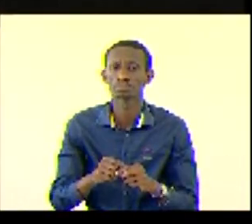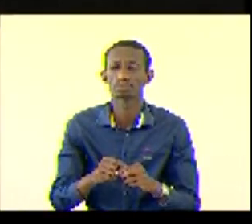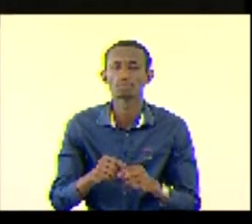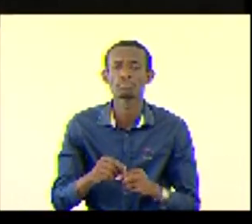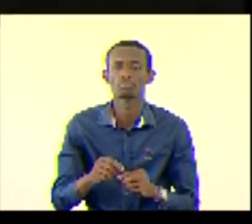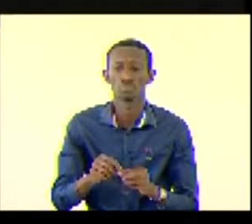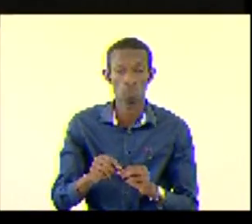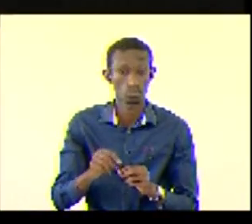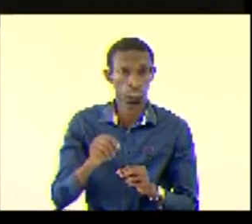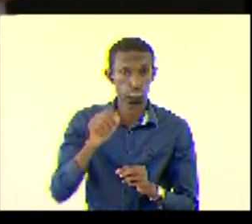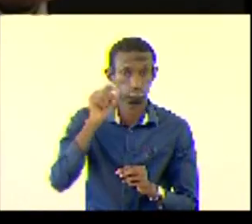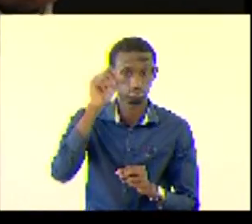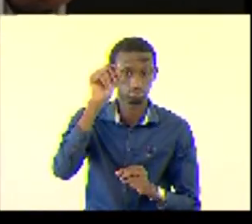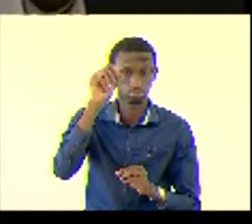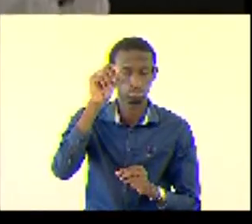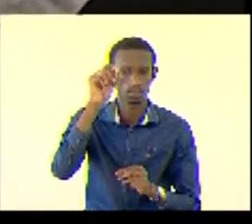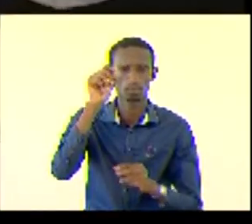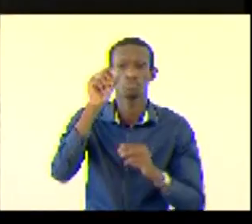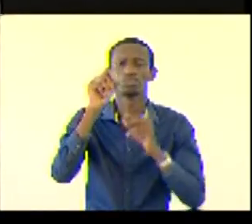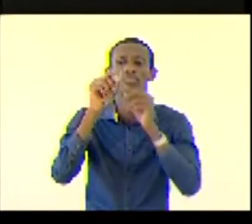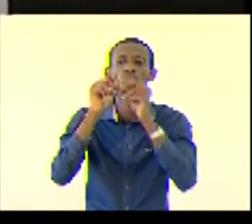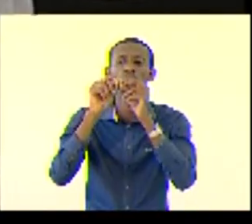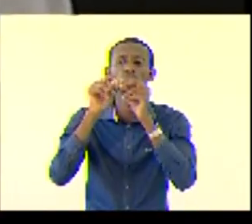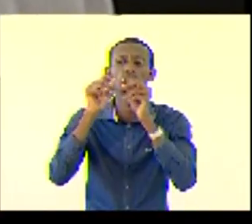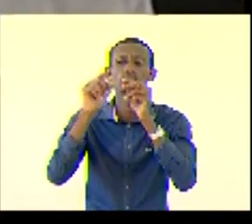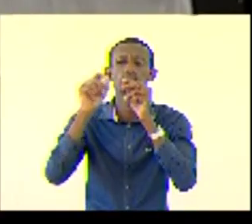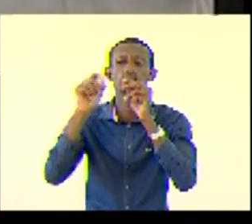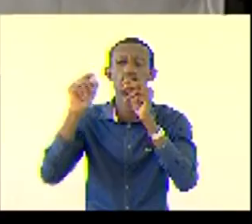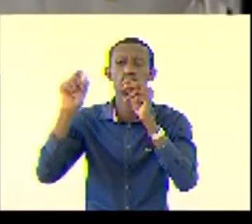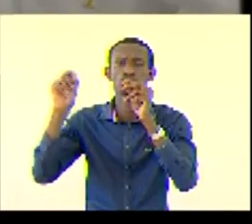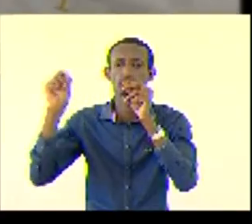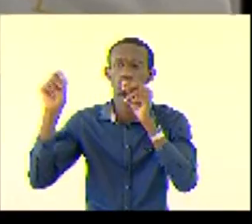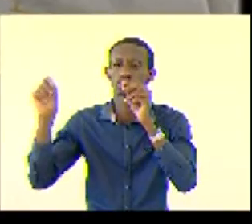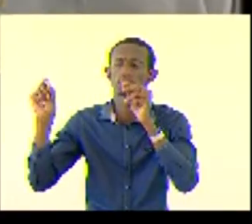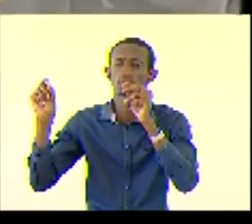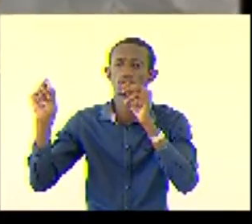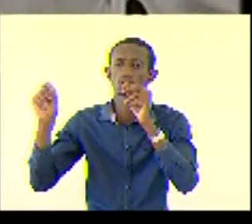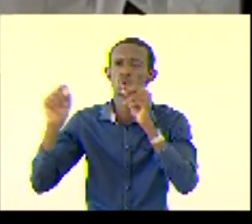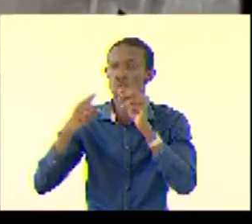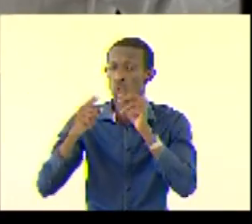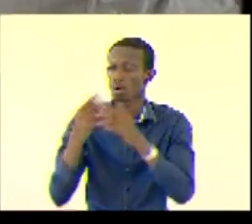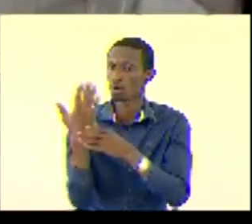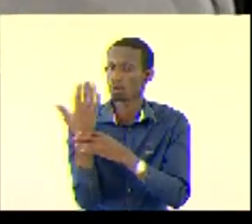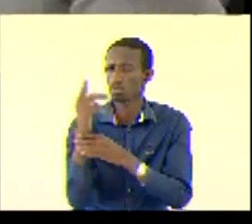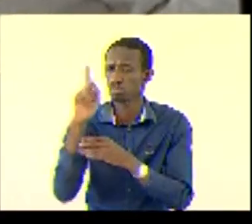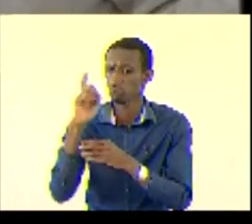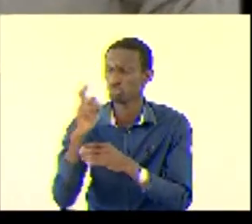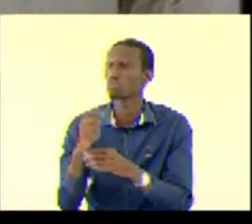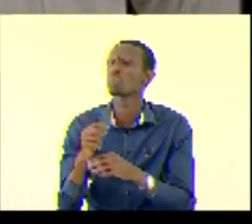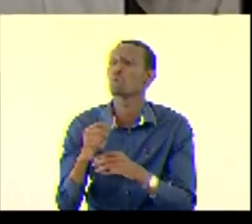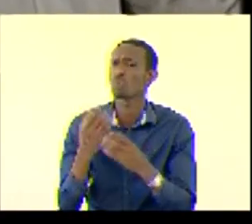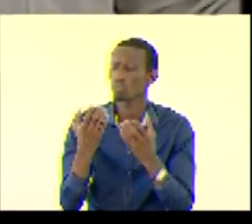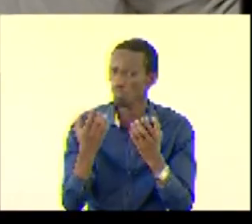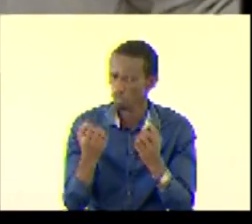paper, it is better to use a graph paper. To get the accurate values, you will need a graph paper. Otherwise, if